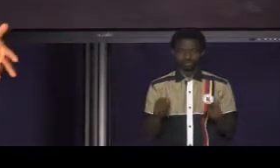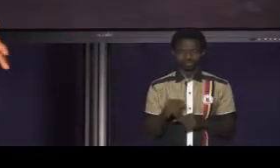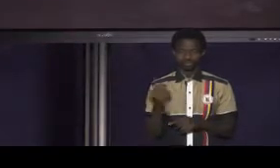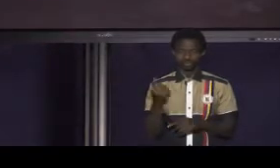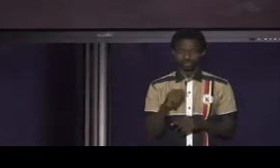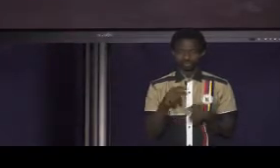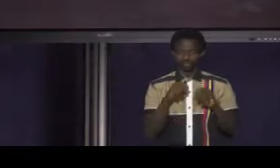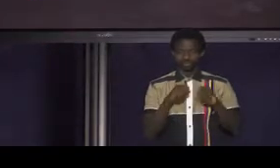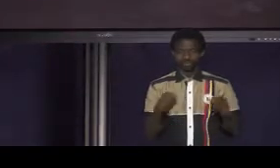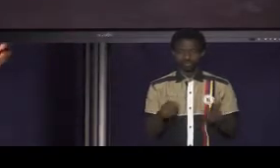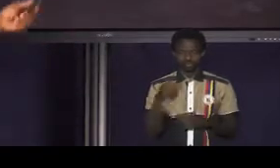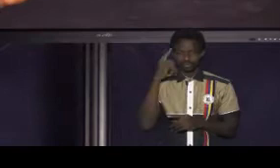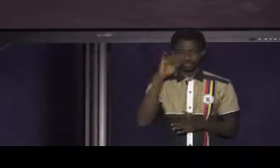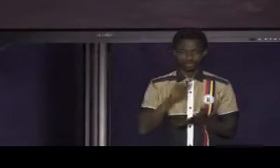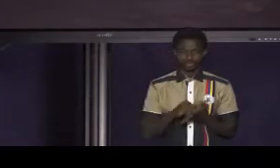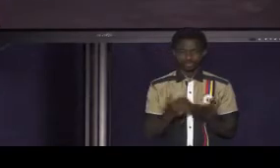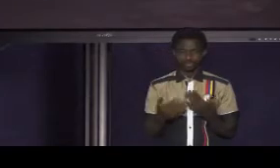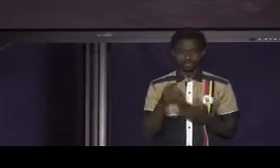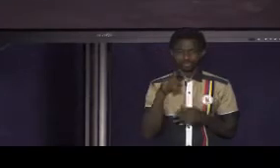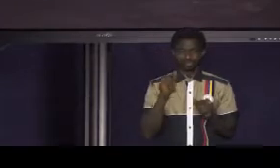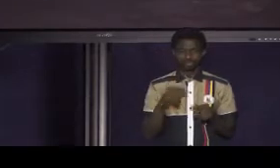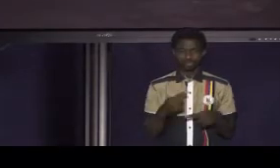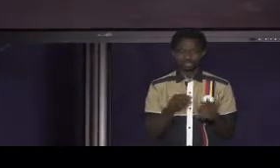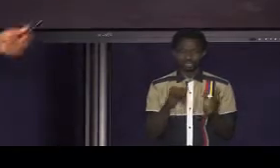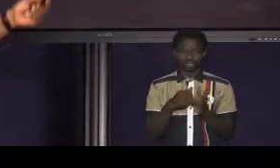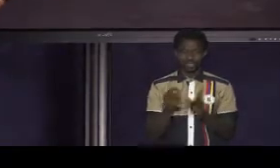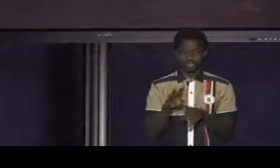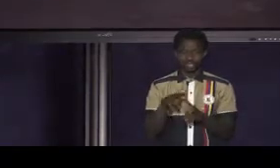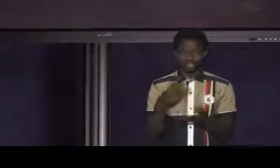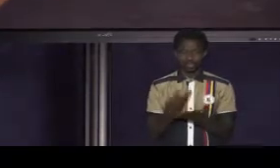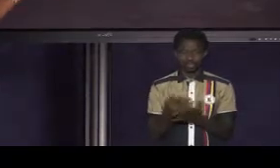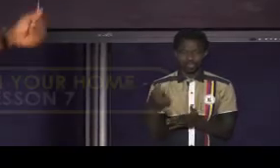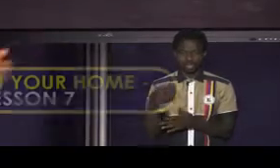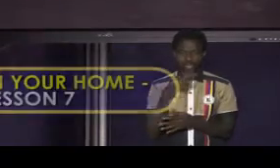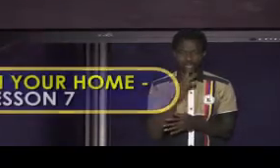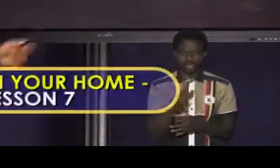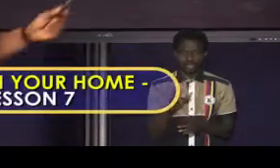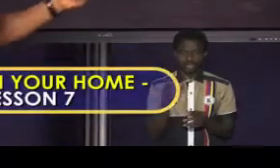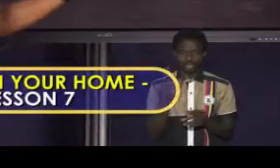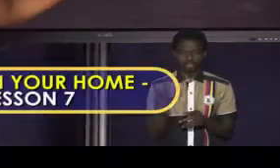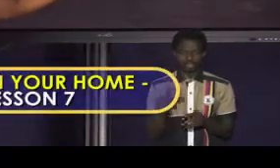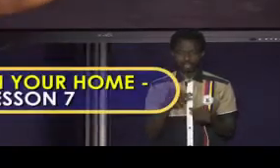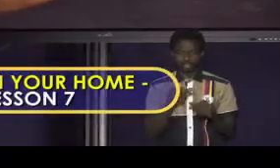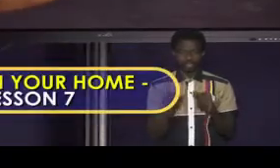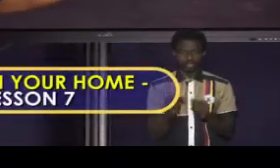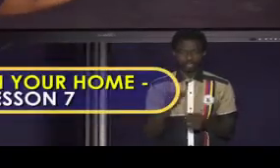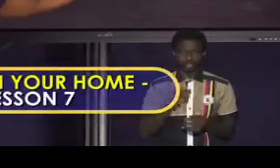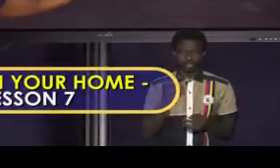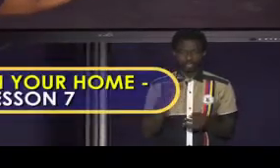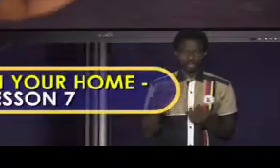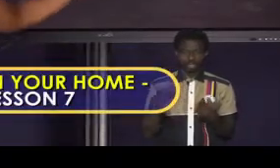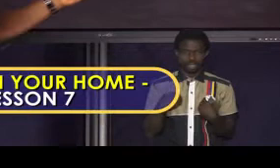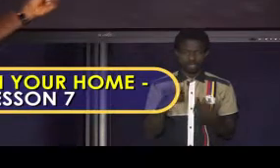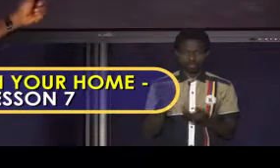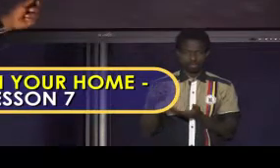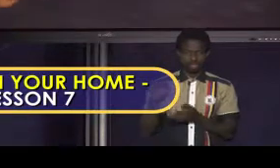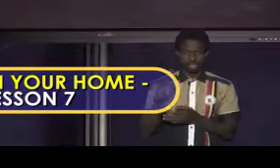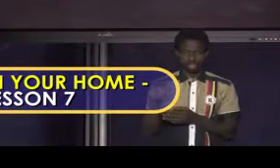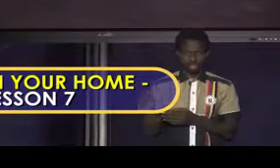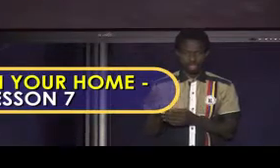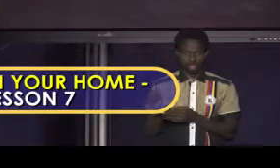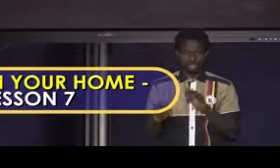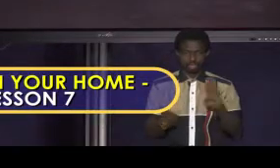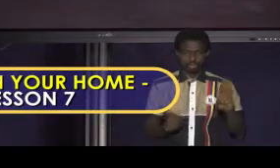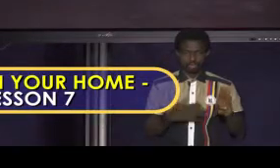any triangle for that matter, you can try it at home as well. There are three angles. I have labeled mine A,